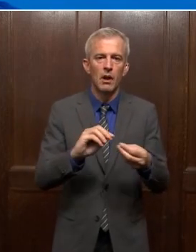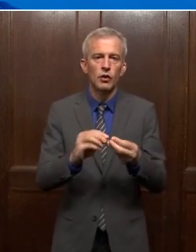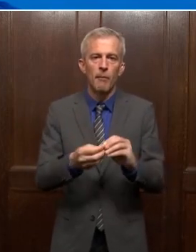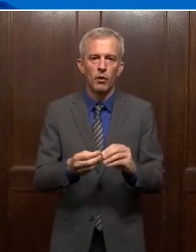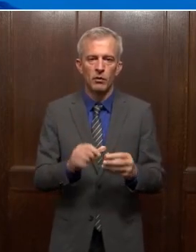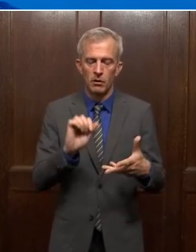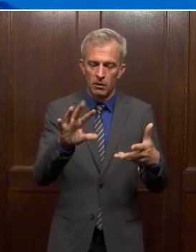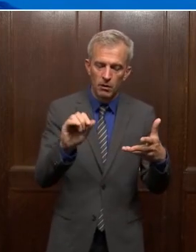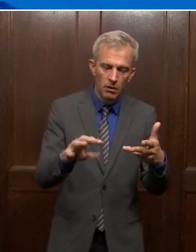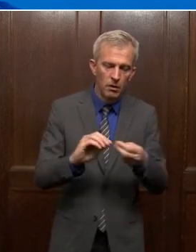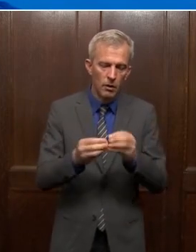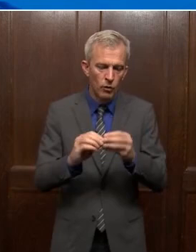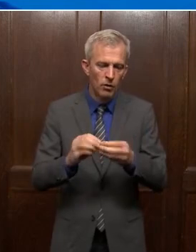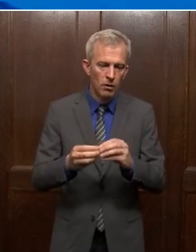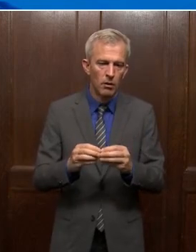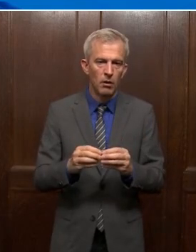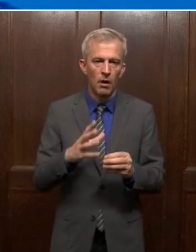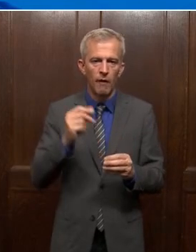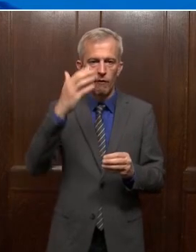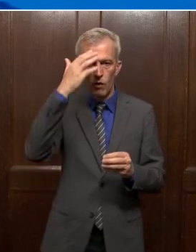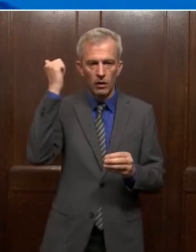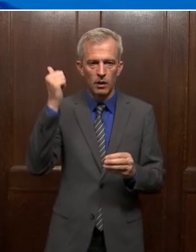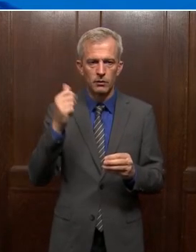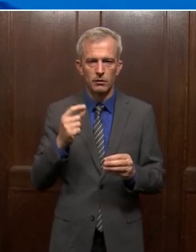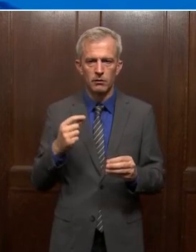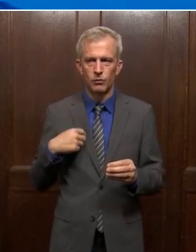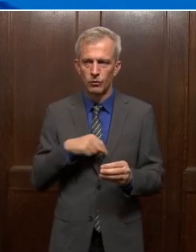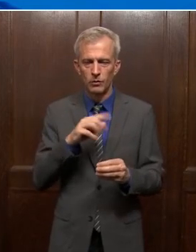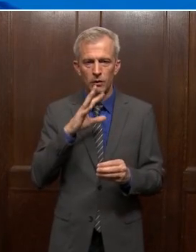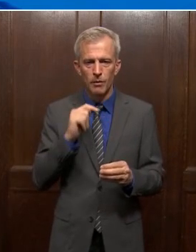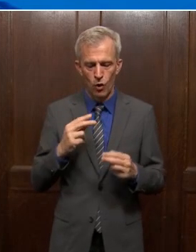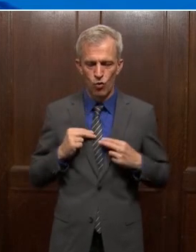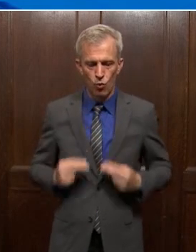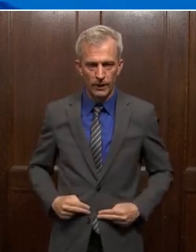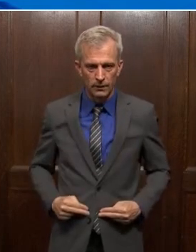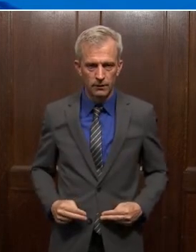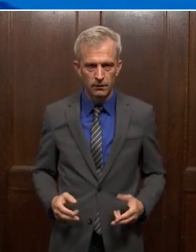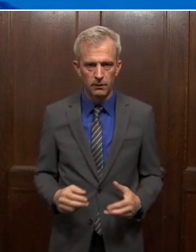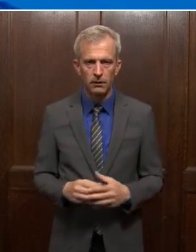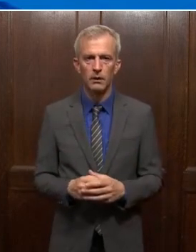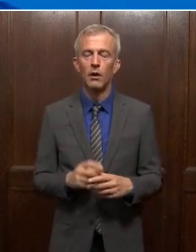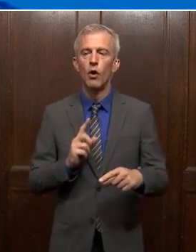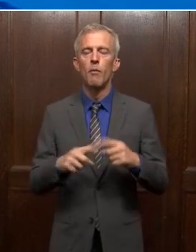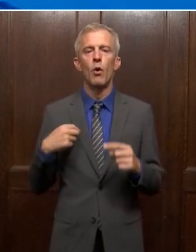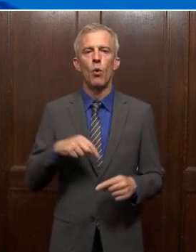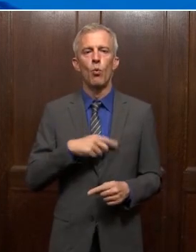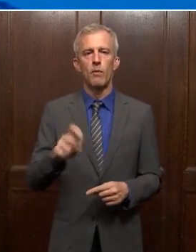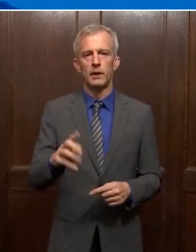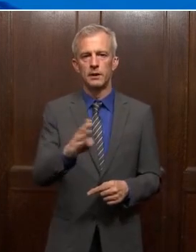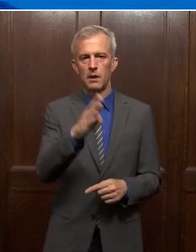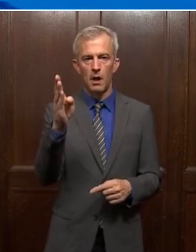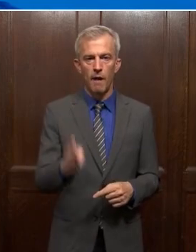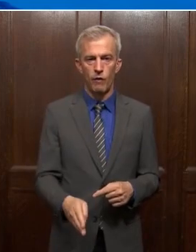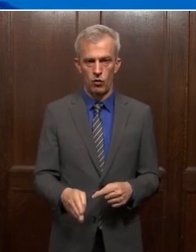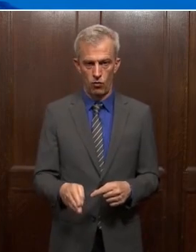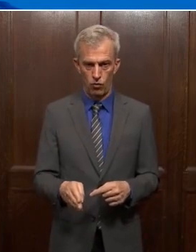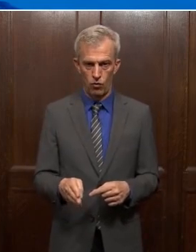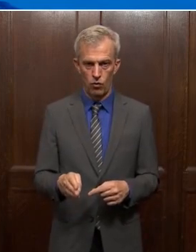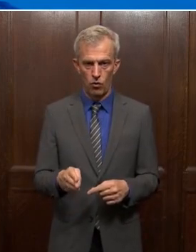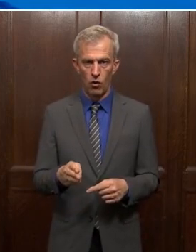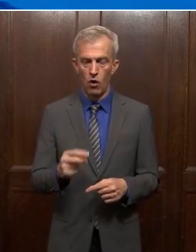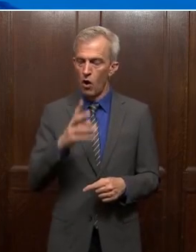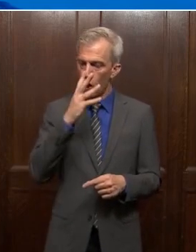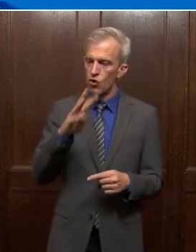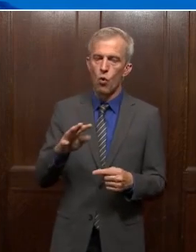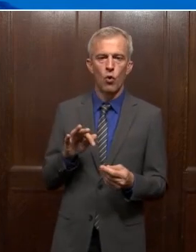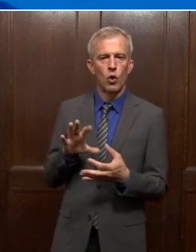forget with a steady drumbeat that these are human lives of our loved ones. But we must never know those connections